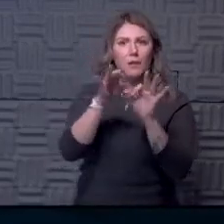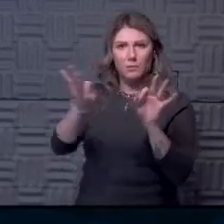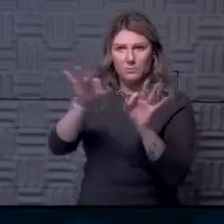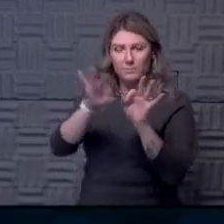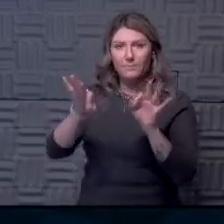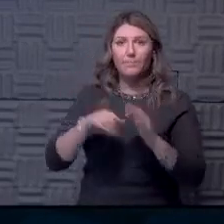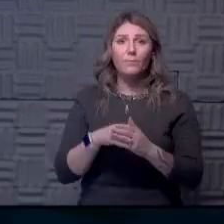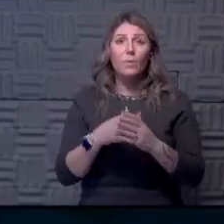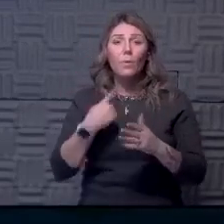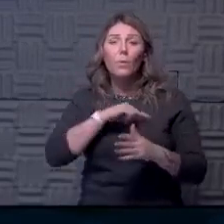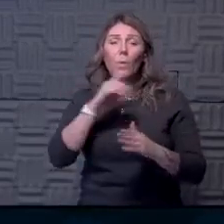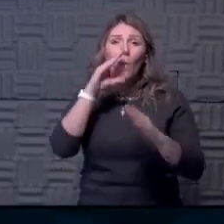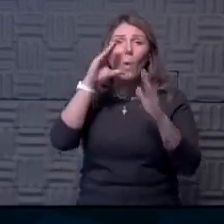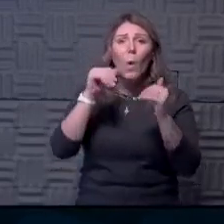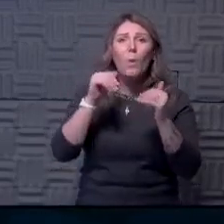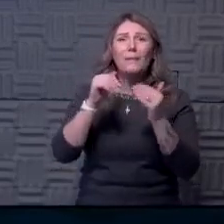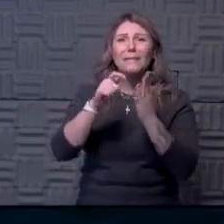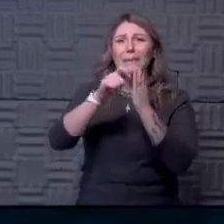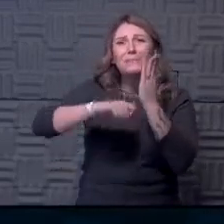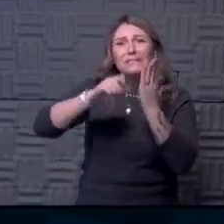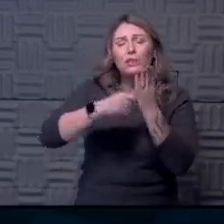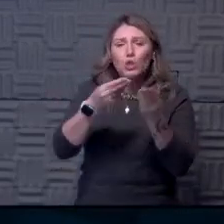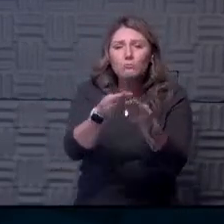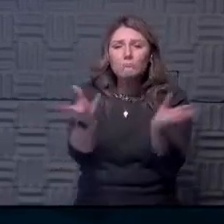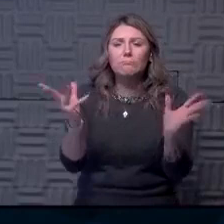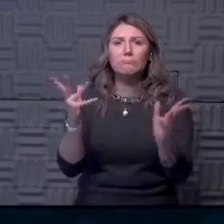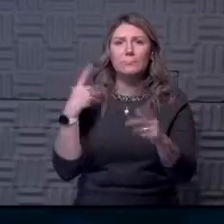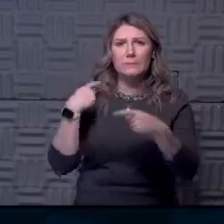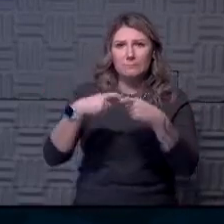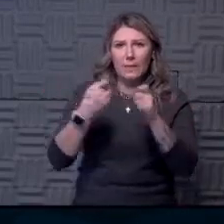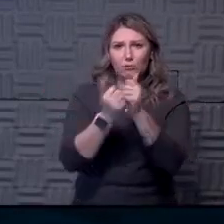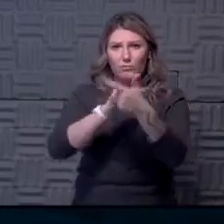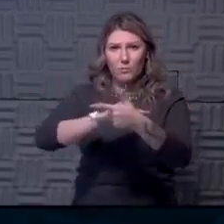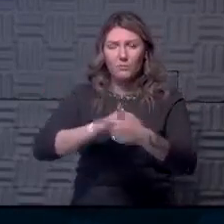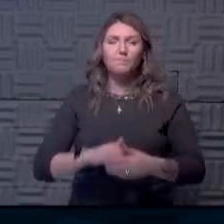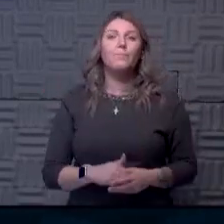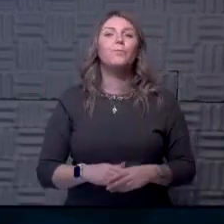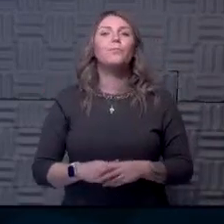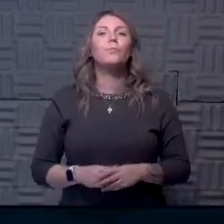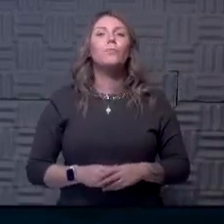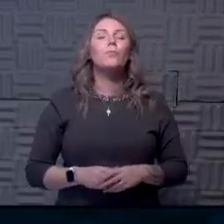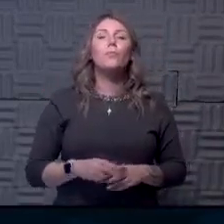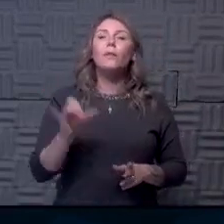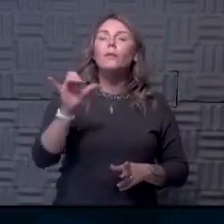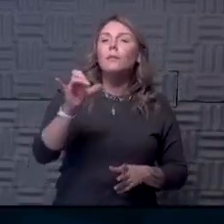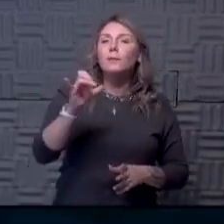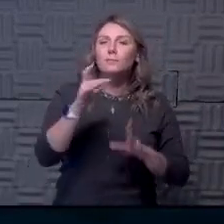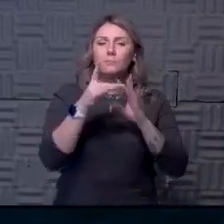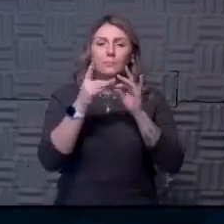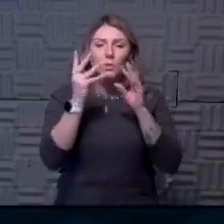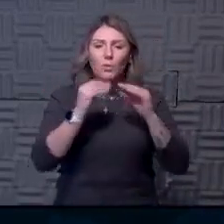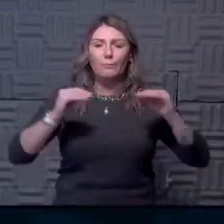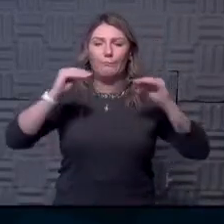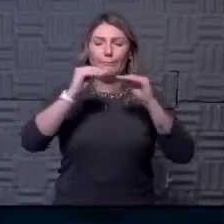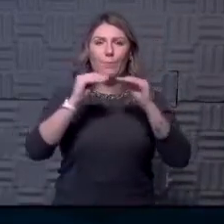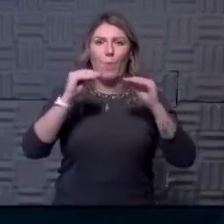to get out some material in Spanish as well. And like I said, more and more, the